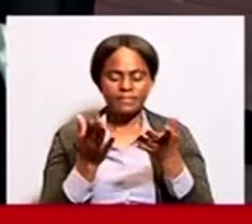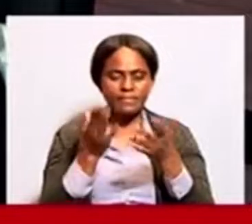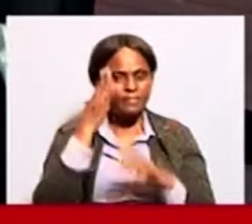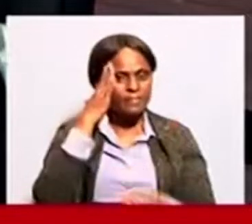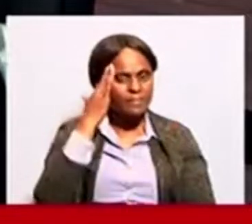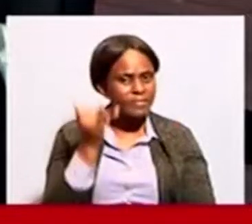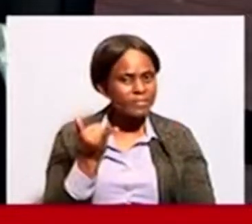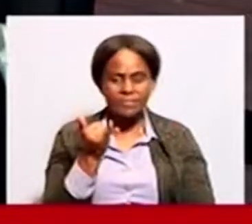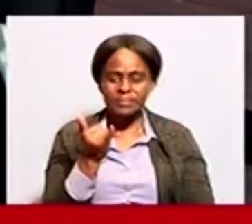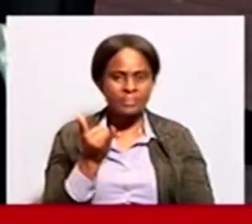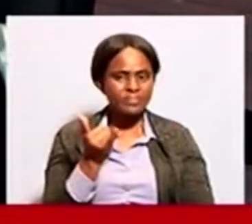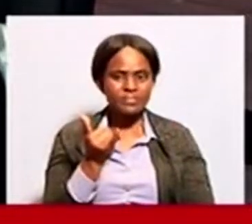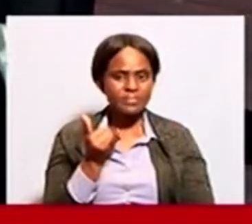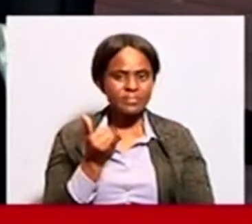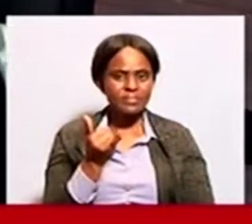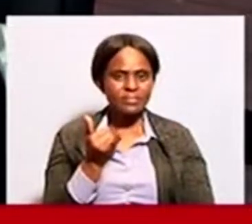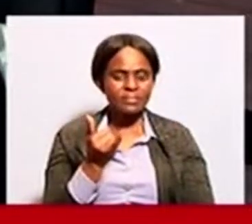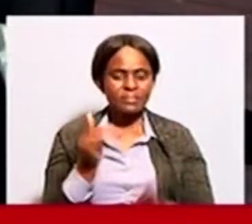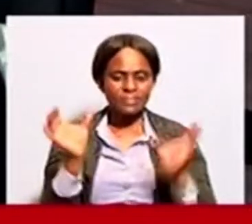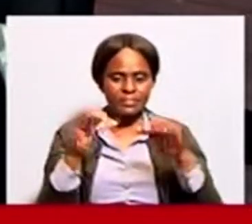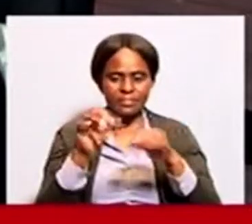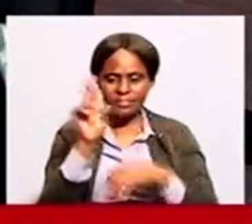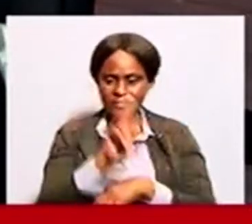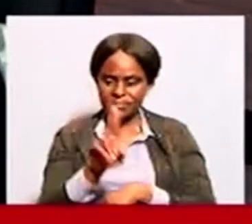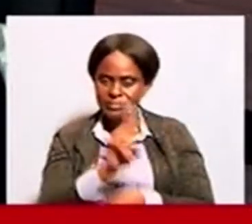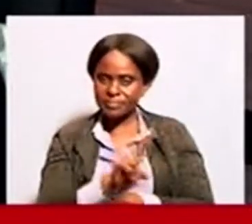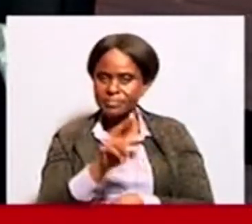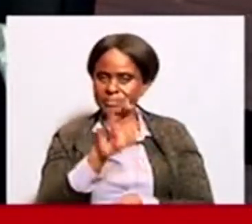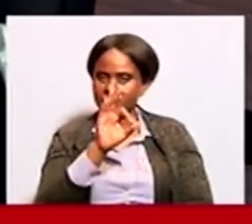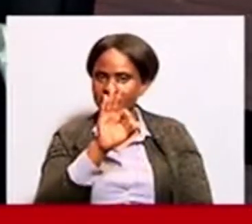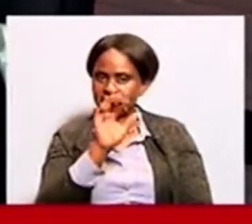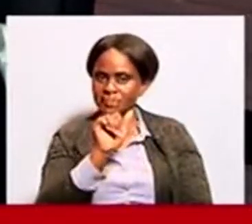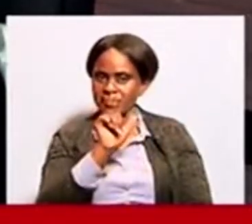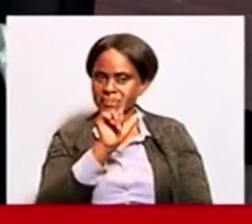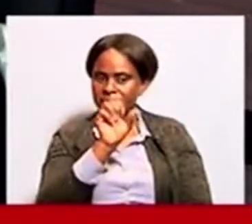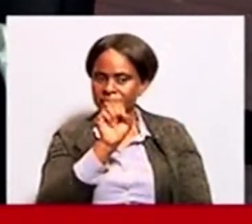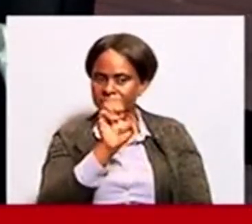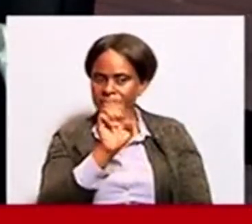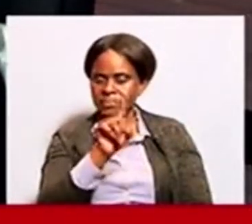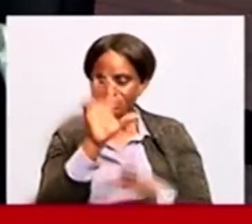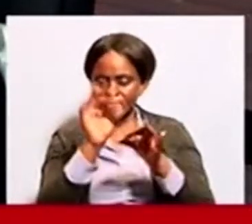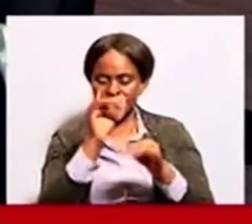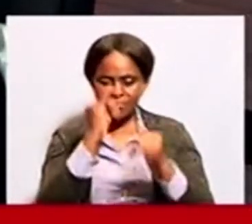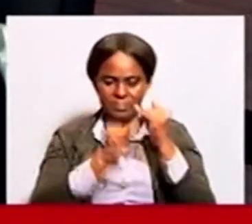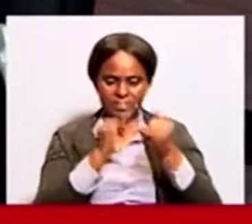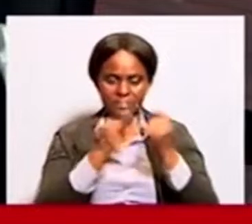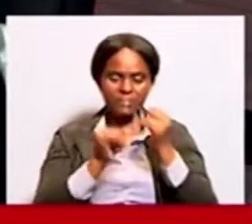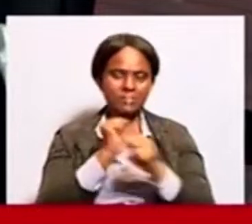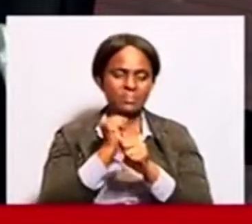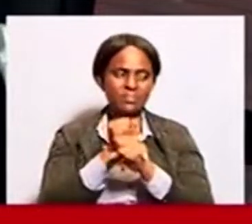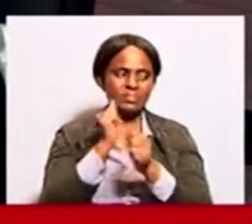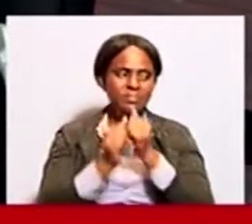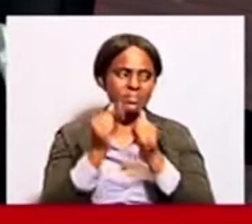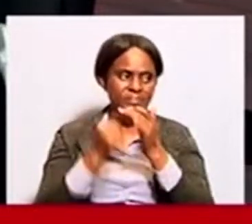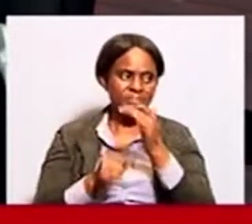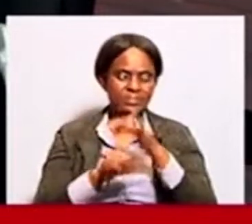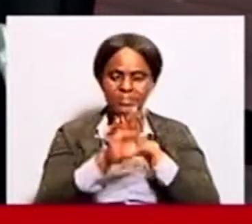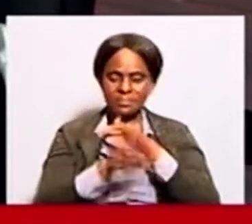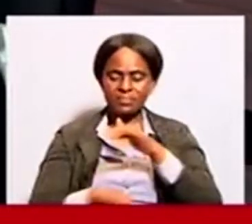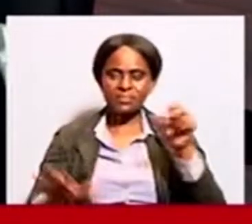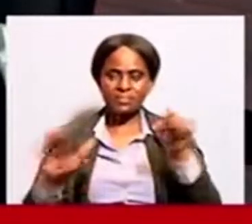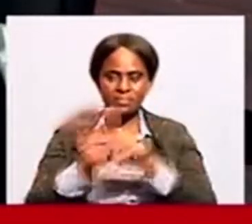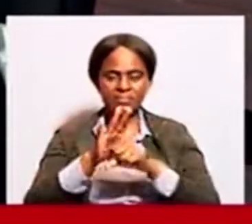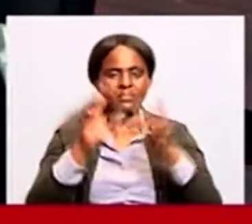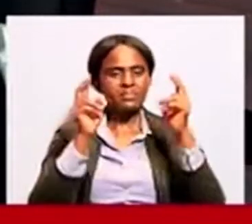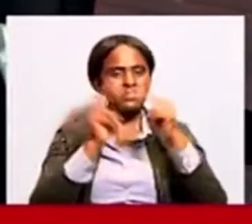Why would council use force account to complete the works that were under full